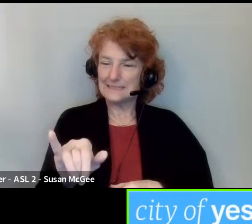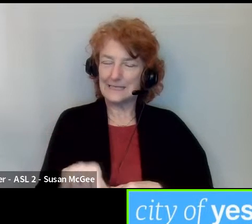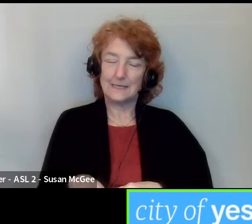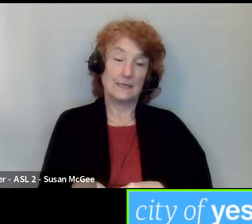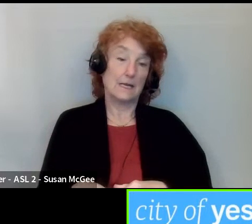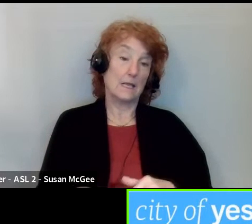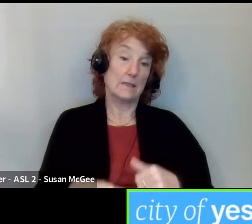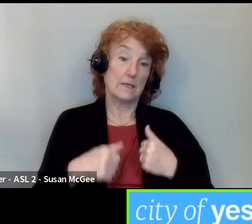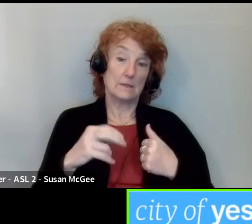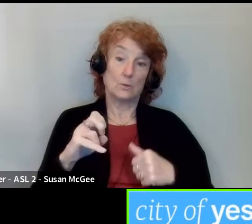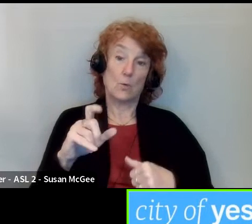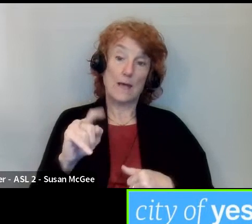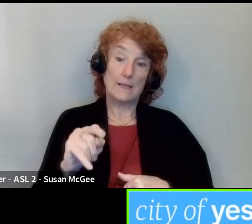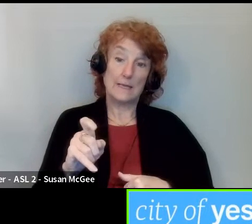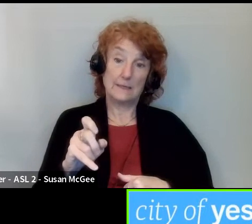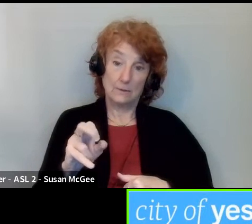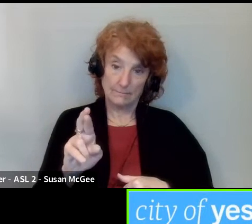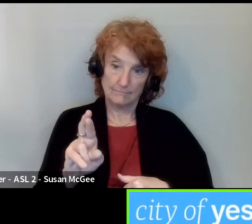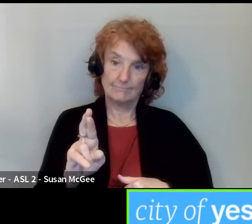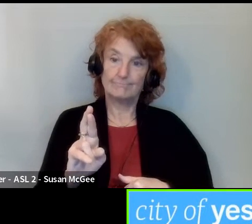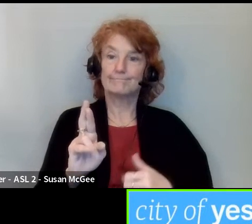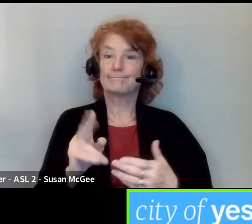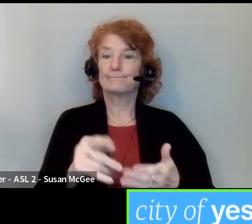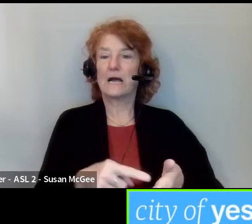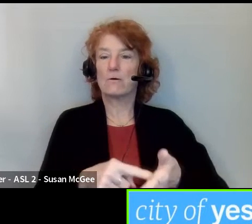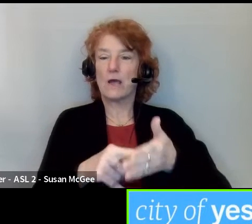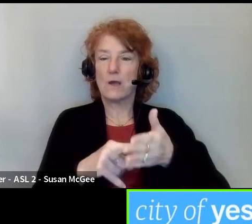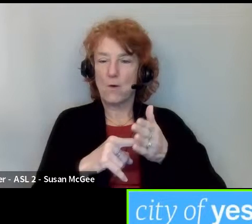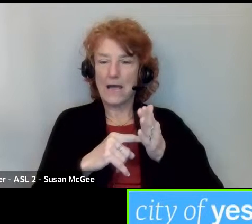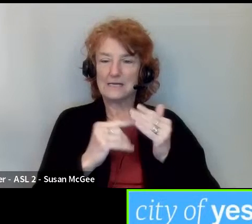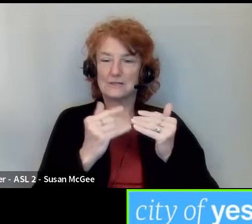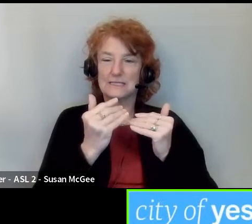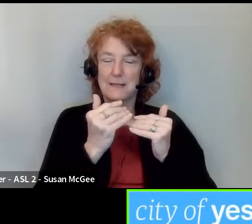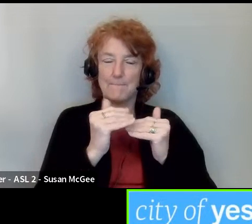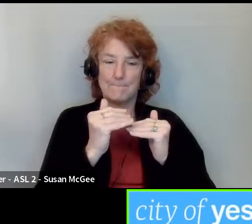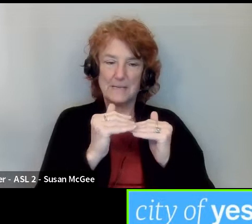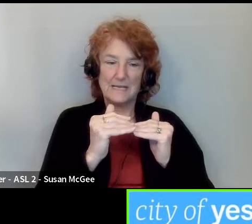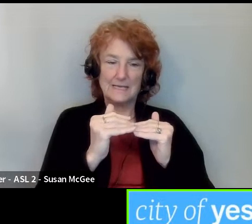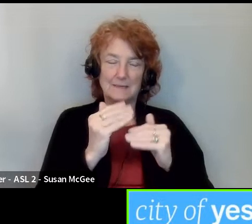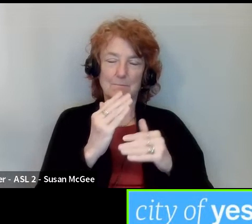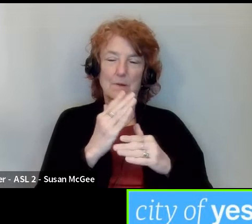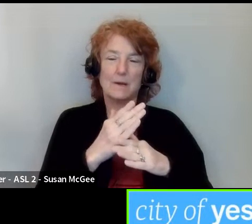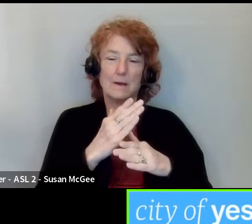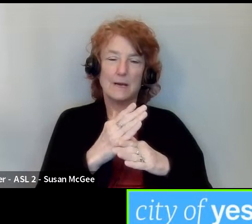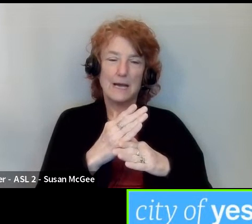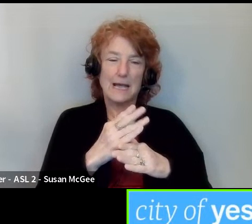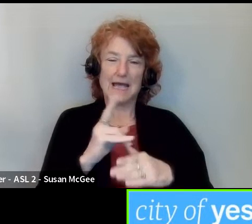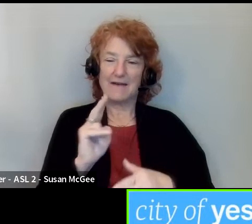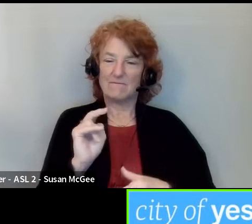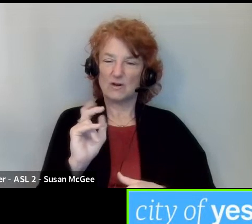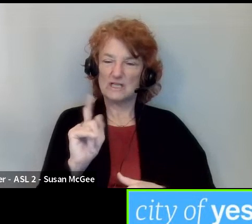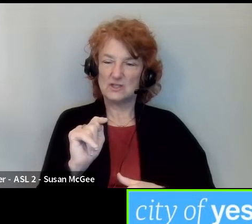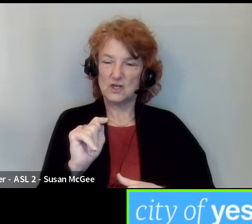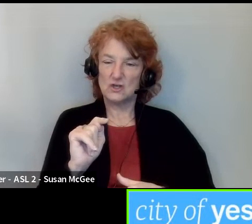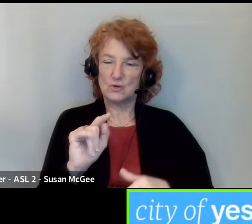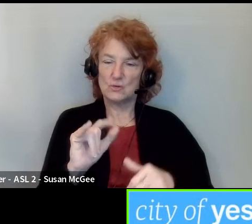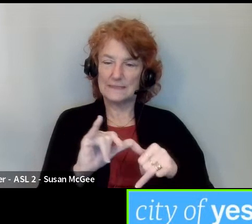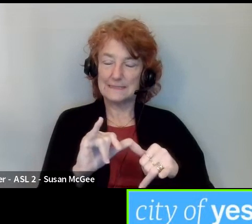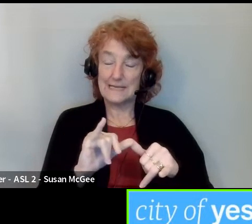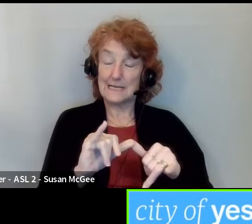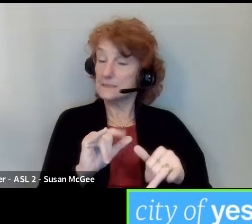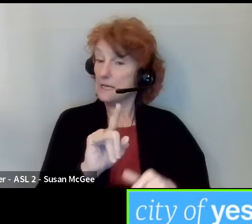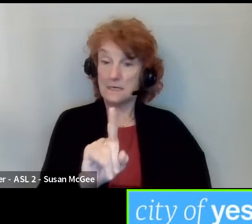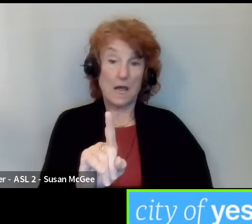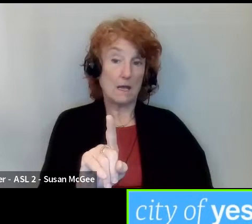zoning that dictates a minimum average unit size. So it doesn't actually establish a minimum size for any one unit. It establishes that you would